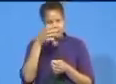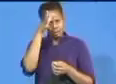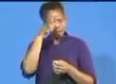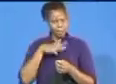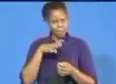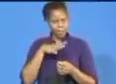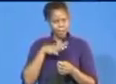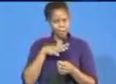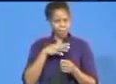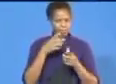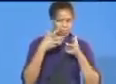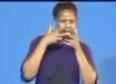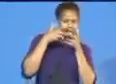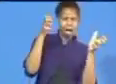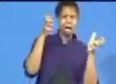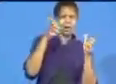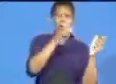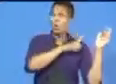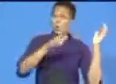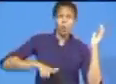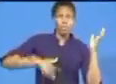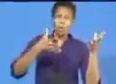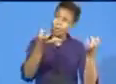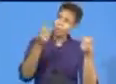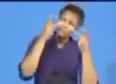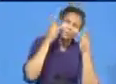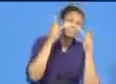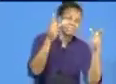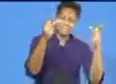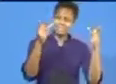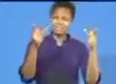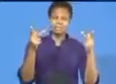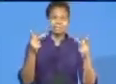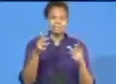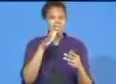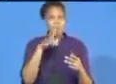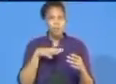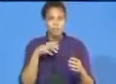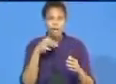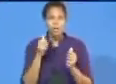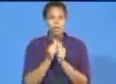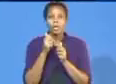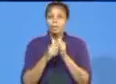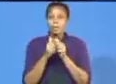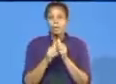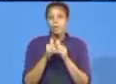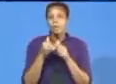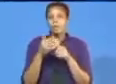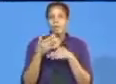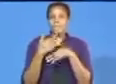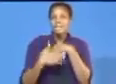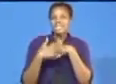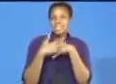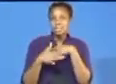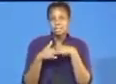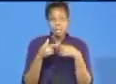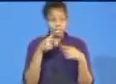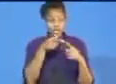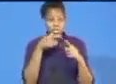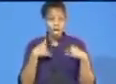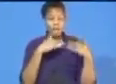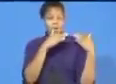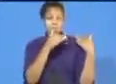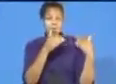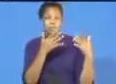out, Lord, I want my sight. The woman with the issue of blood had some expectation.